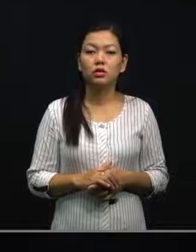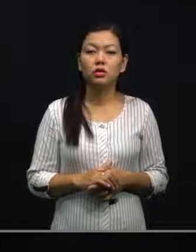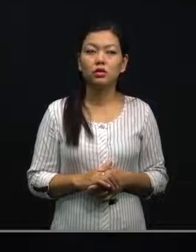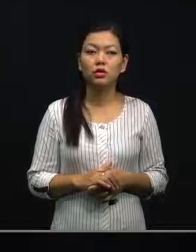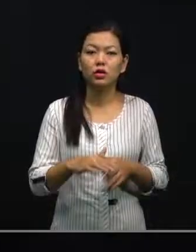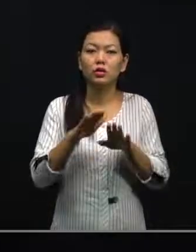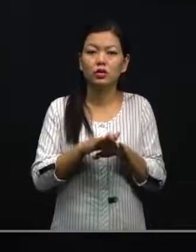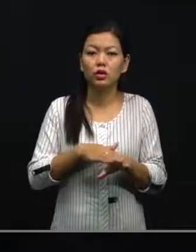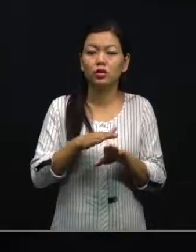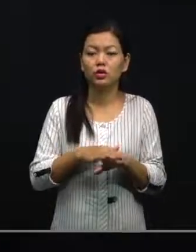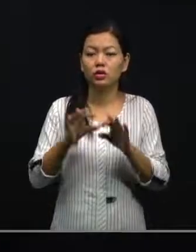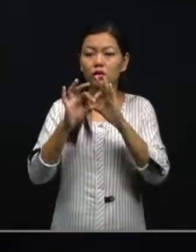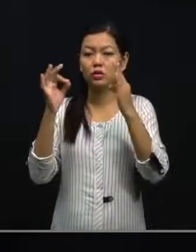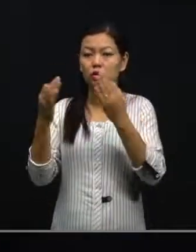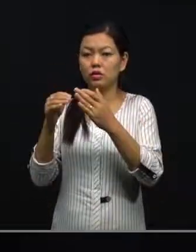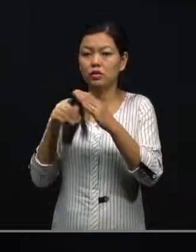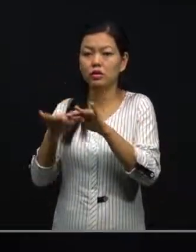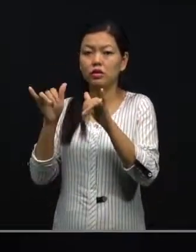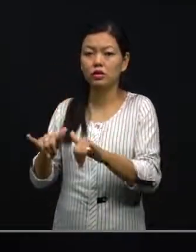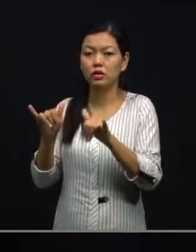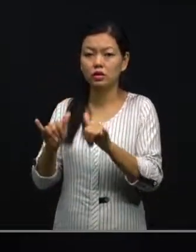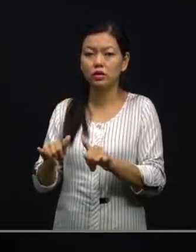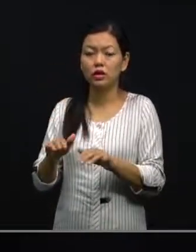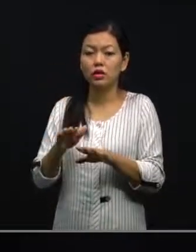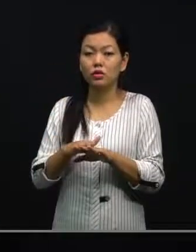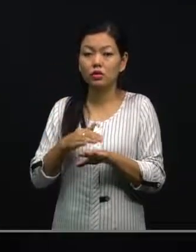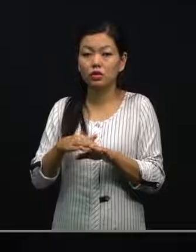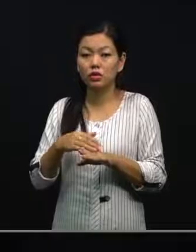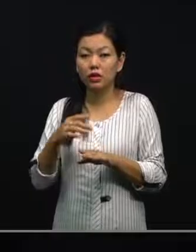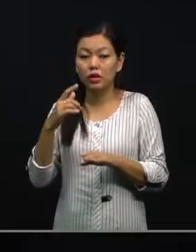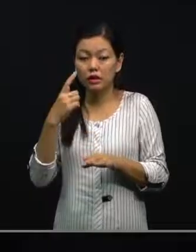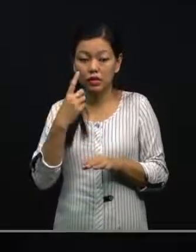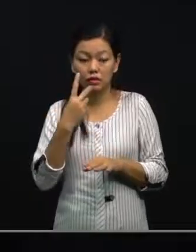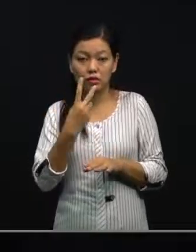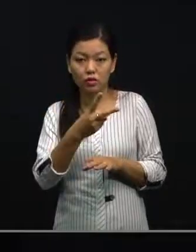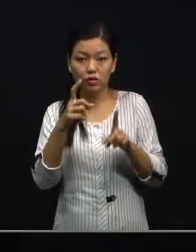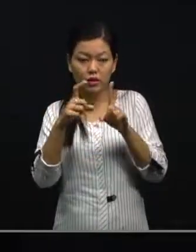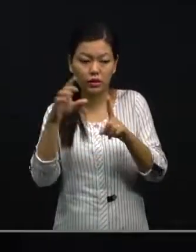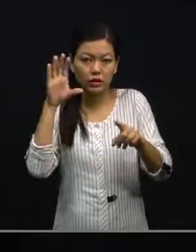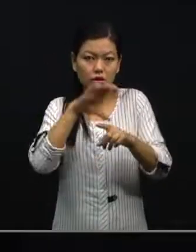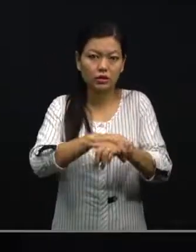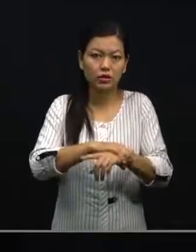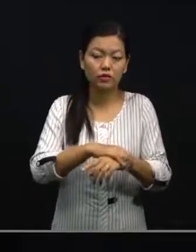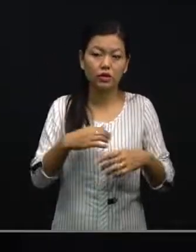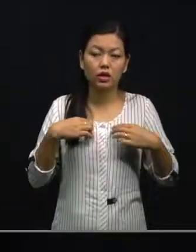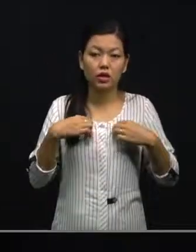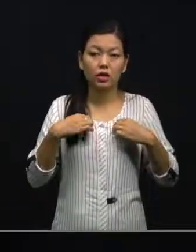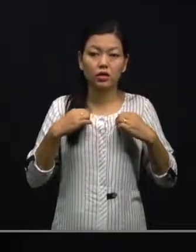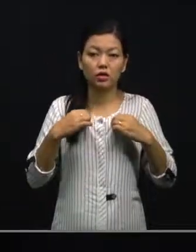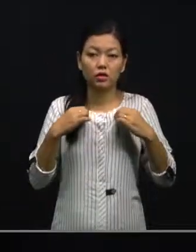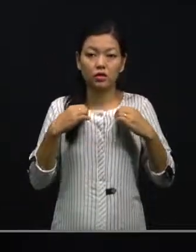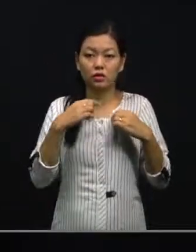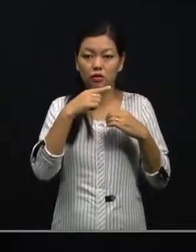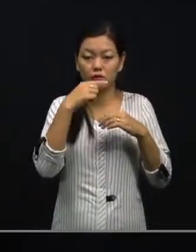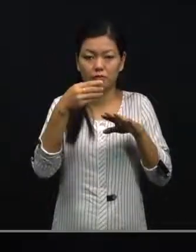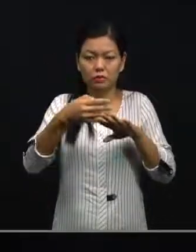that 300 years old bloodstain near the fireplace. He said that they learned that it cannot be removed and that